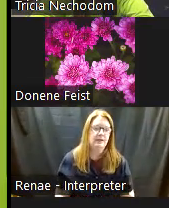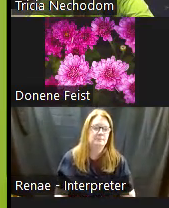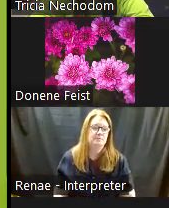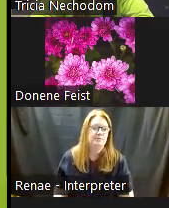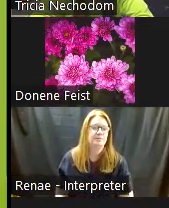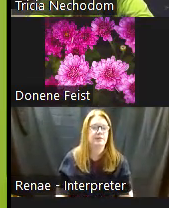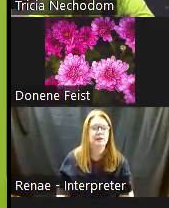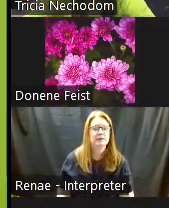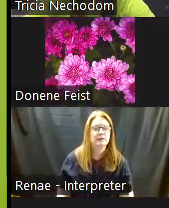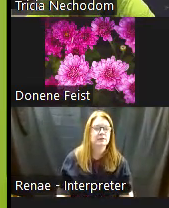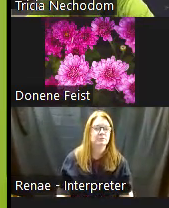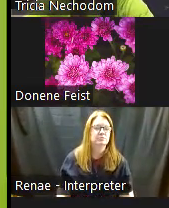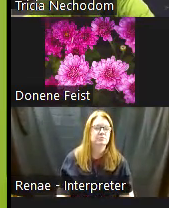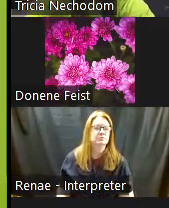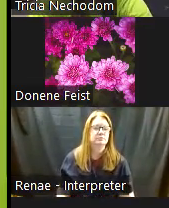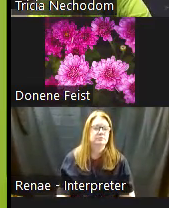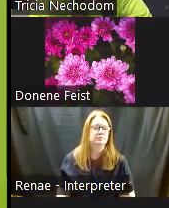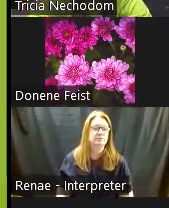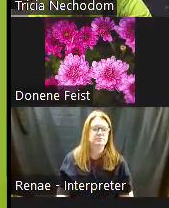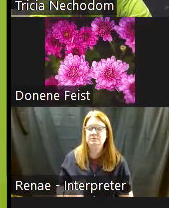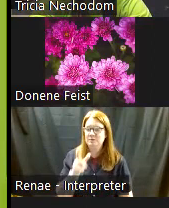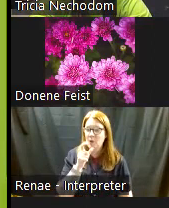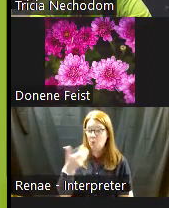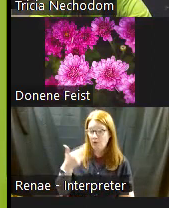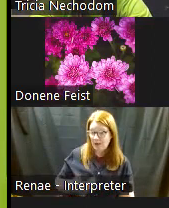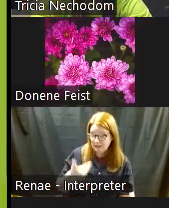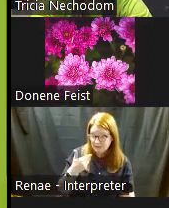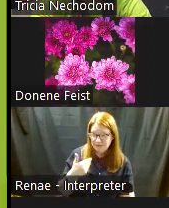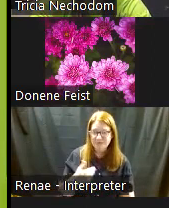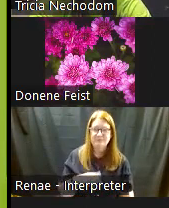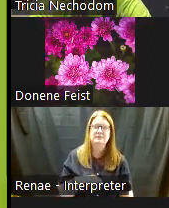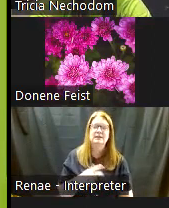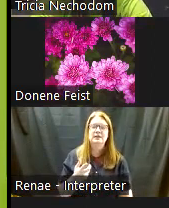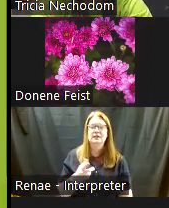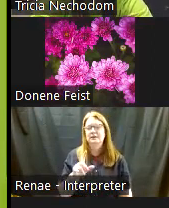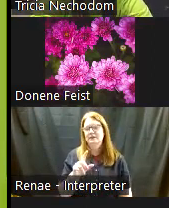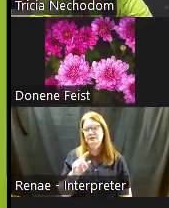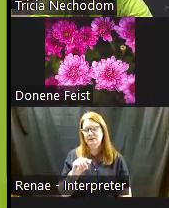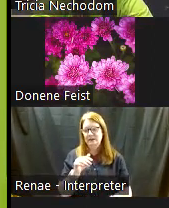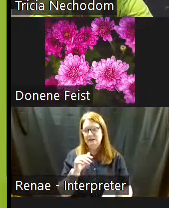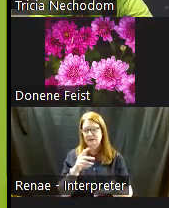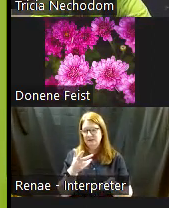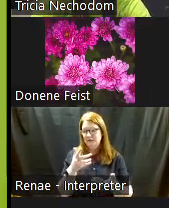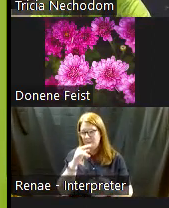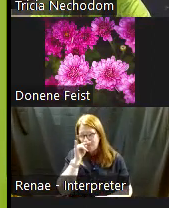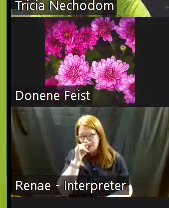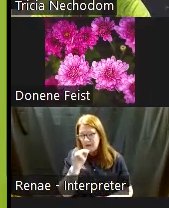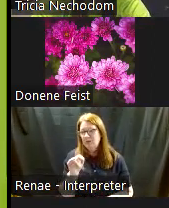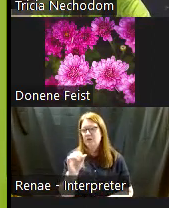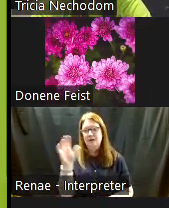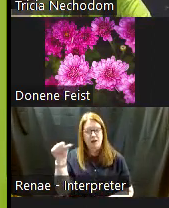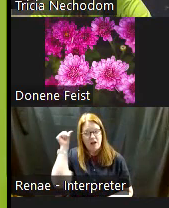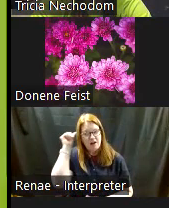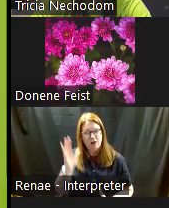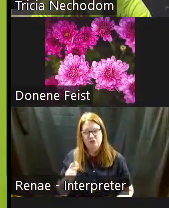And you can, yeah, perfect. So a little bit about me. Yep, Tori kind of nailed it. I'm a pediatric audiologist at Trinity Health in